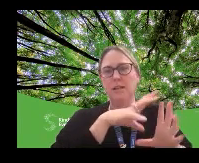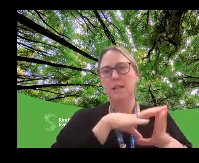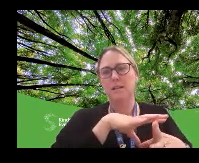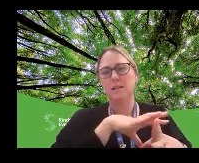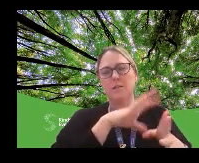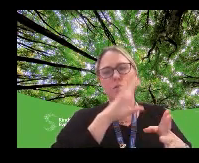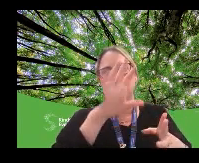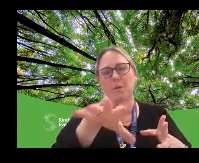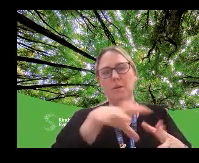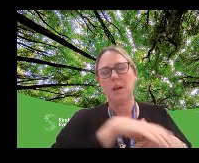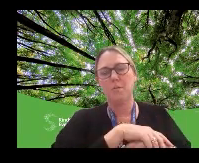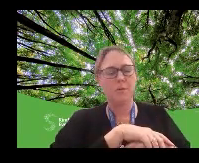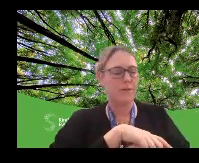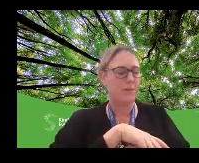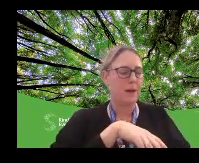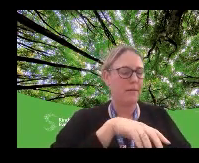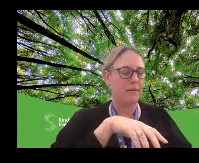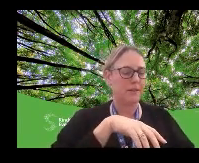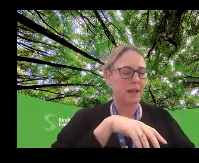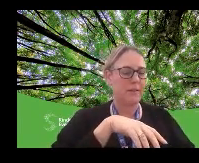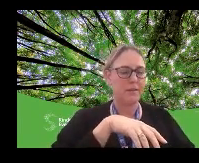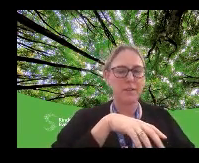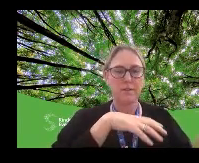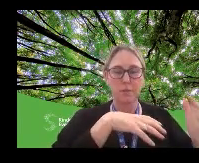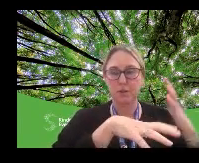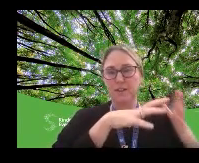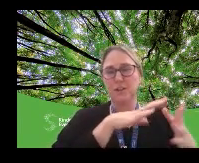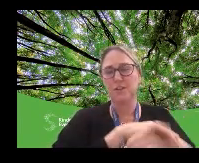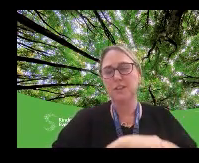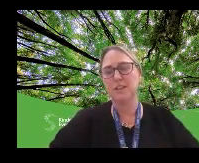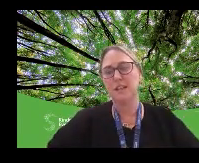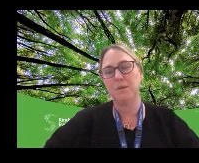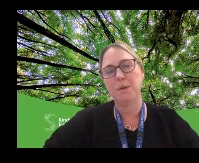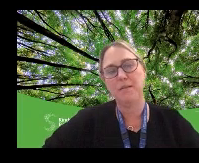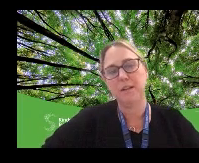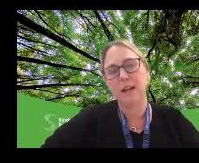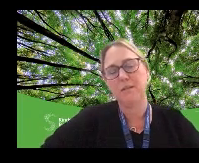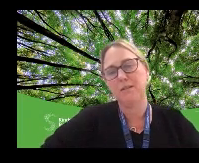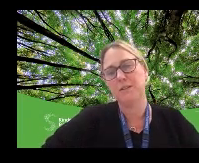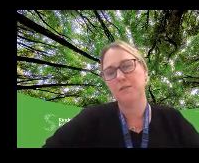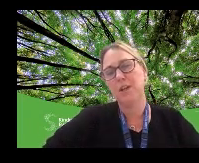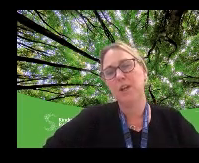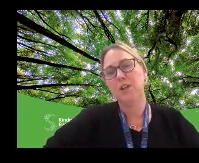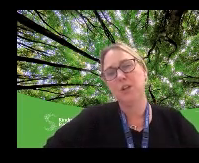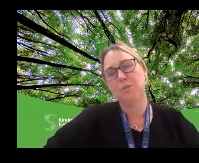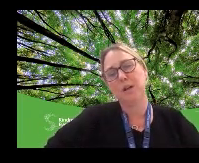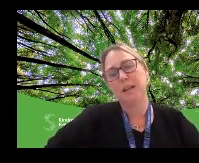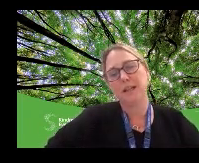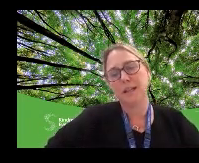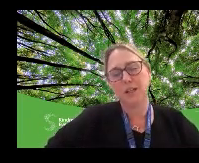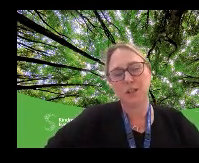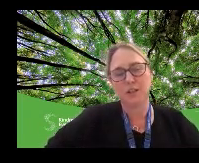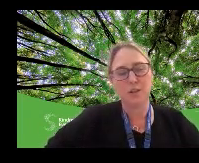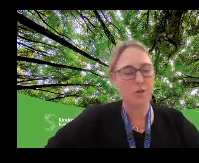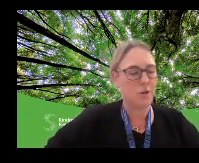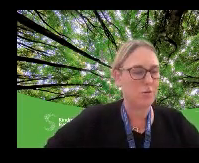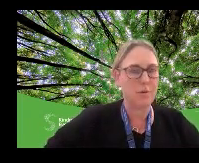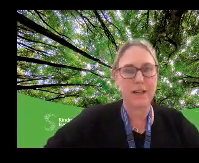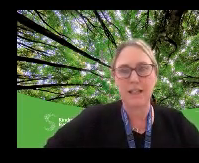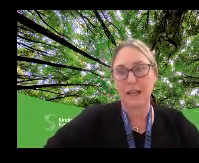said, cut and paste into the document once the parents and carers, once you've had a chance to sit down with the parent carers to complete their